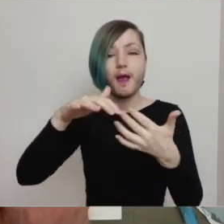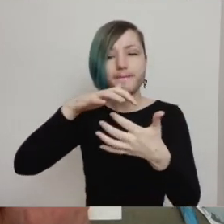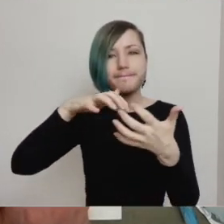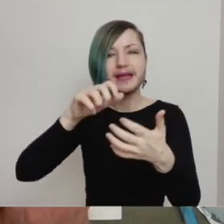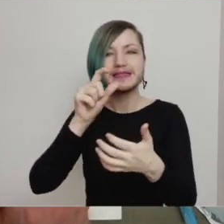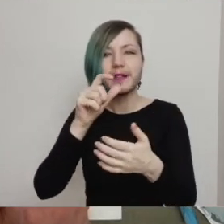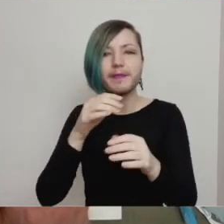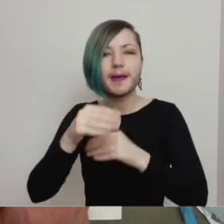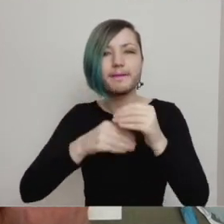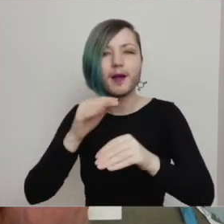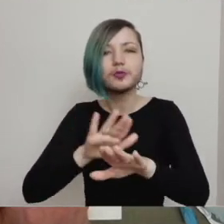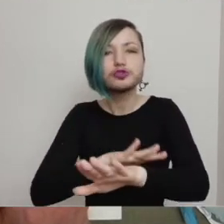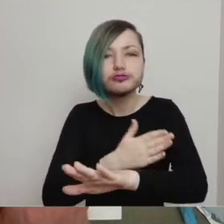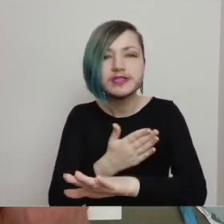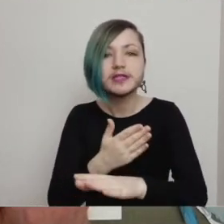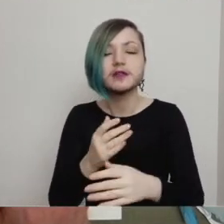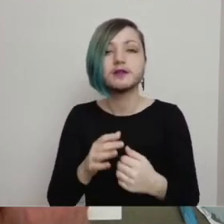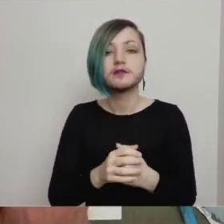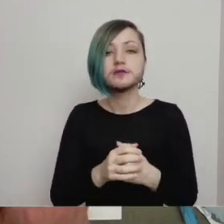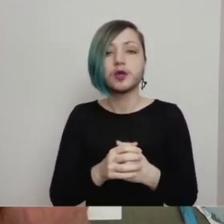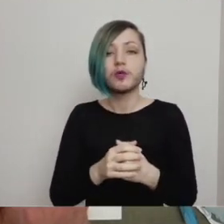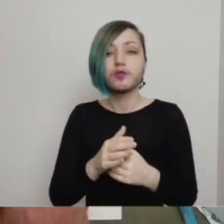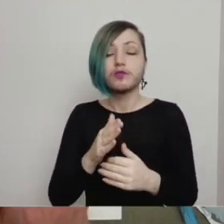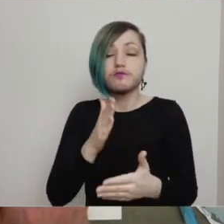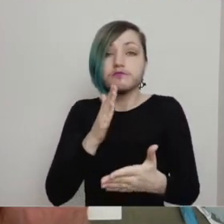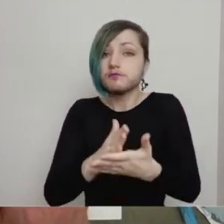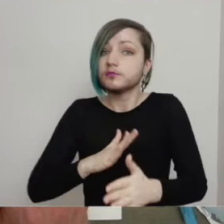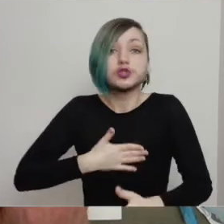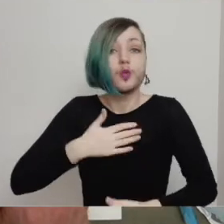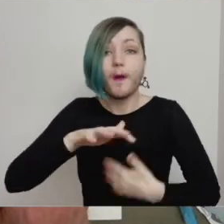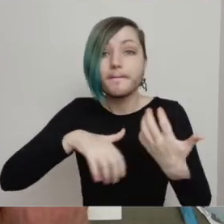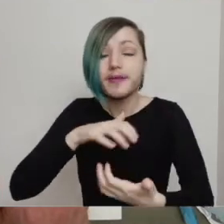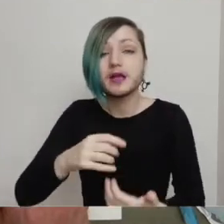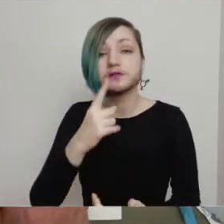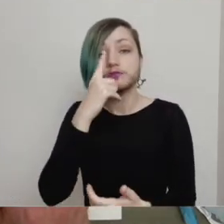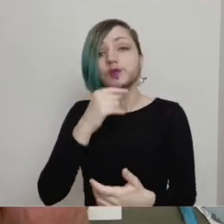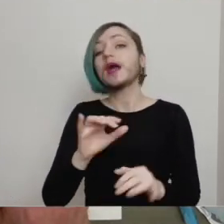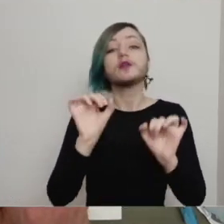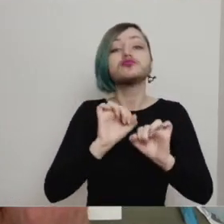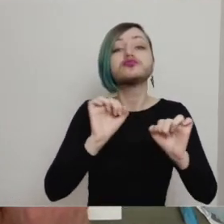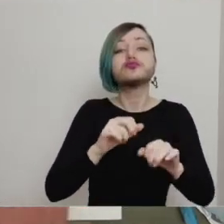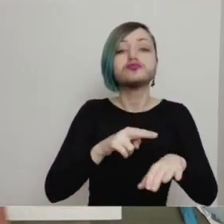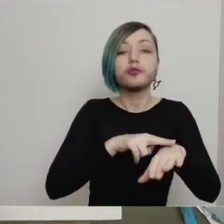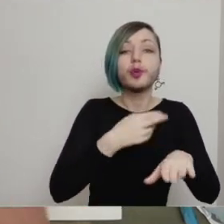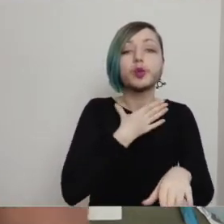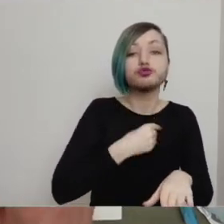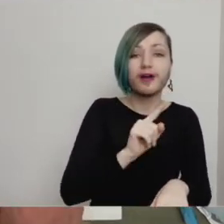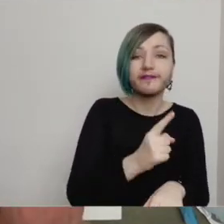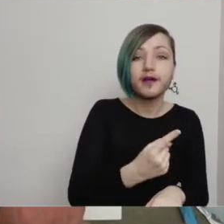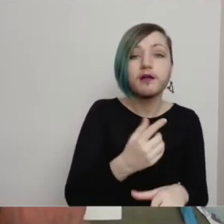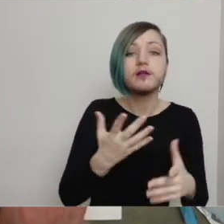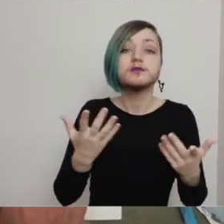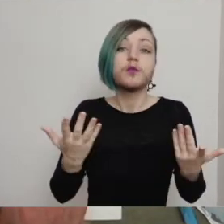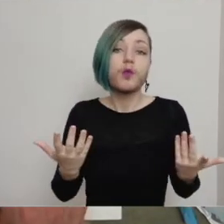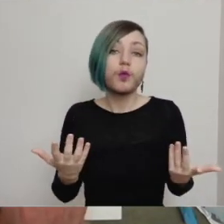little bit green. You can, if you don't want that to happen, you know, just you can either wait for it to dry, or you can just kind of let it